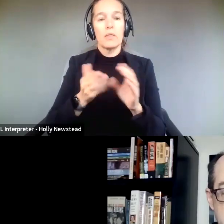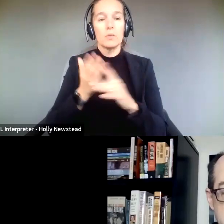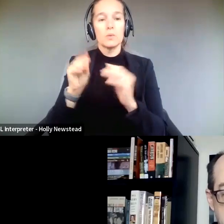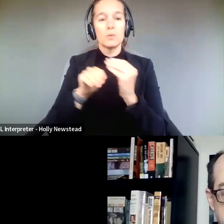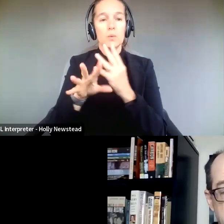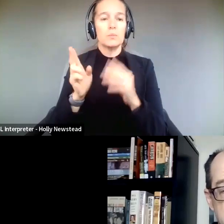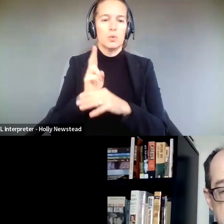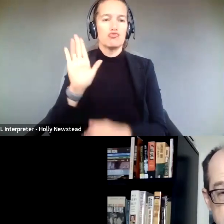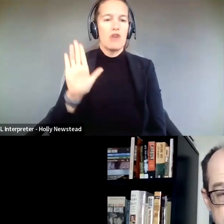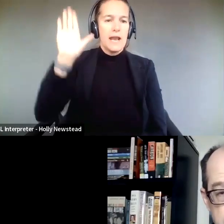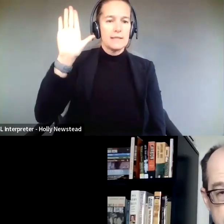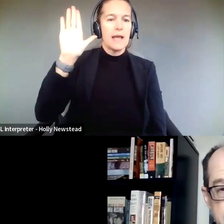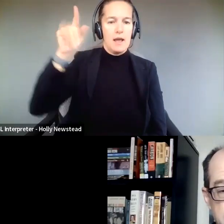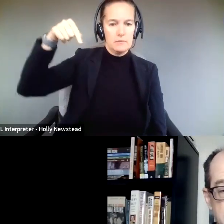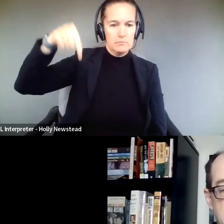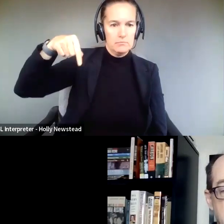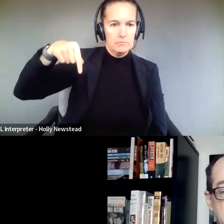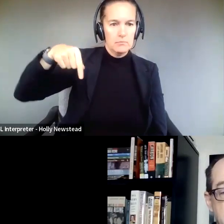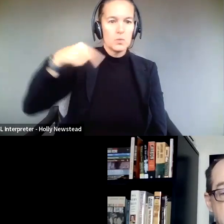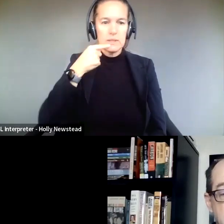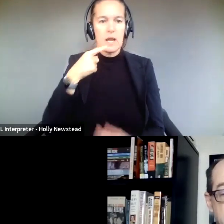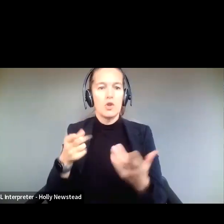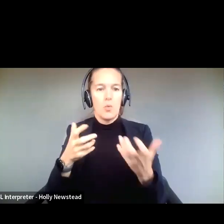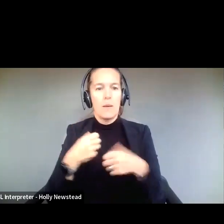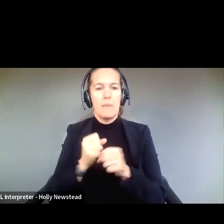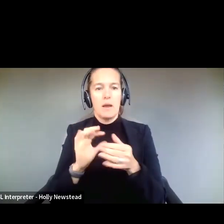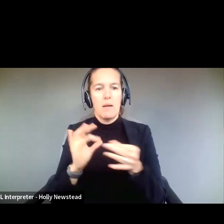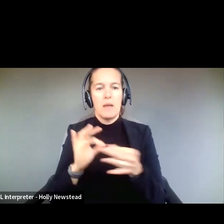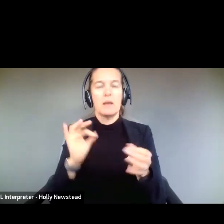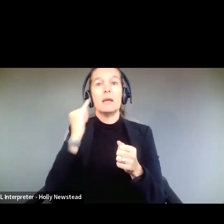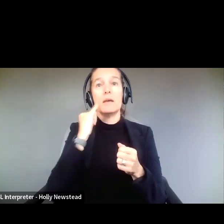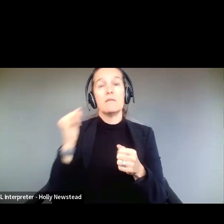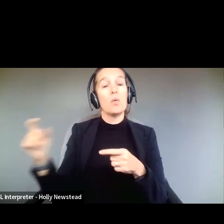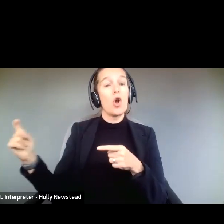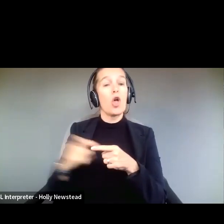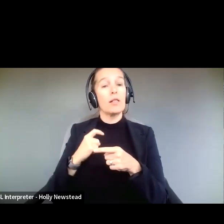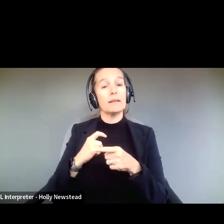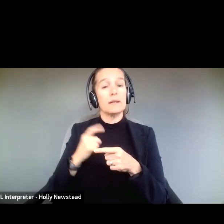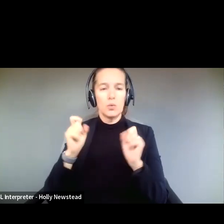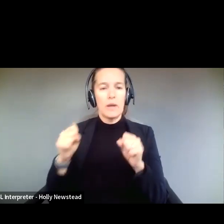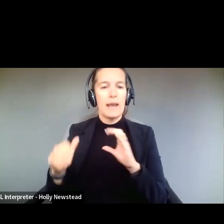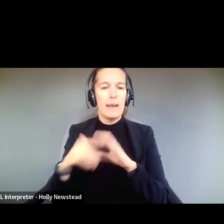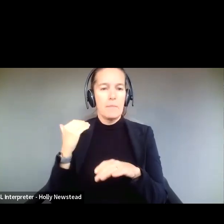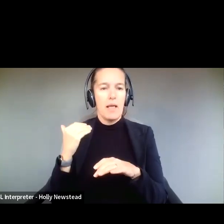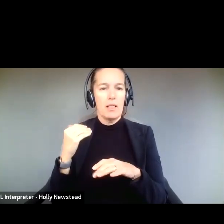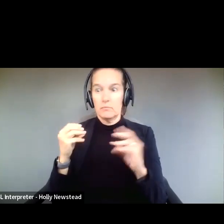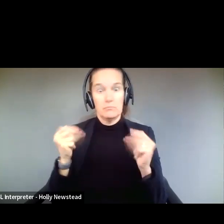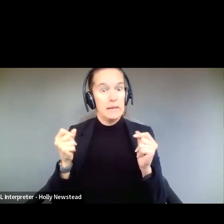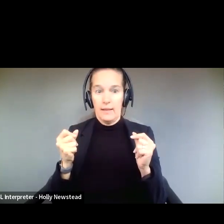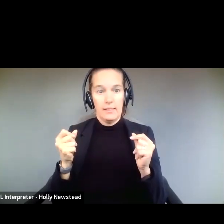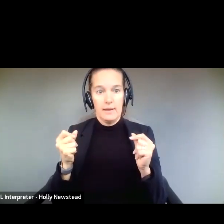use the raised hand function to indicate you wish to make public comment. If you have phoned in, you may email us, do so immediately